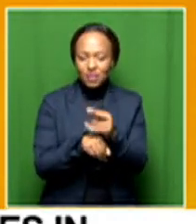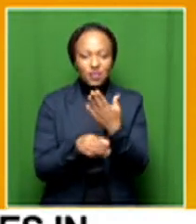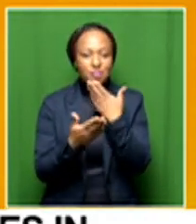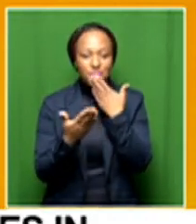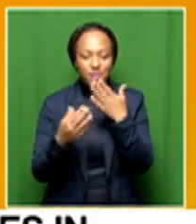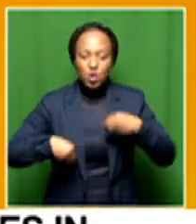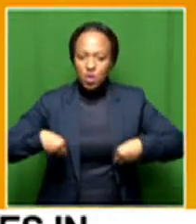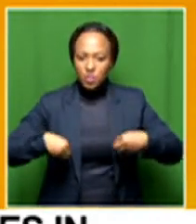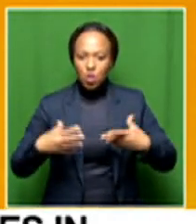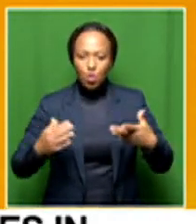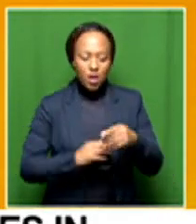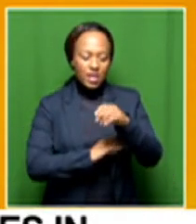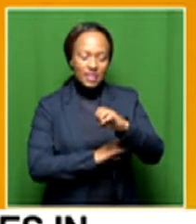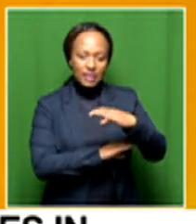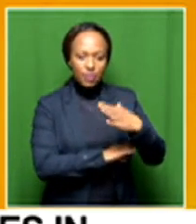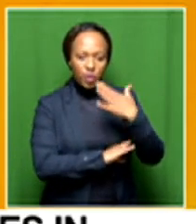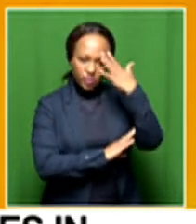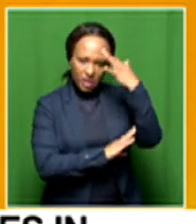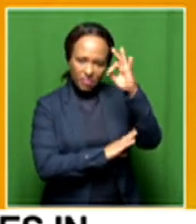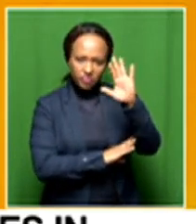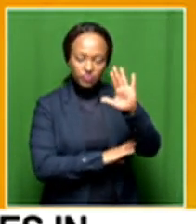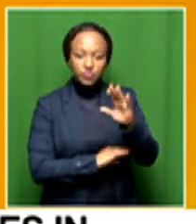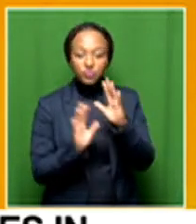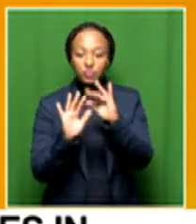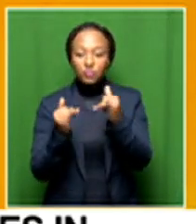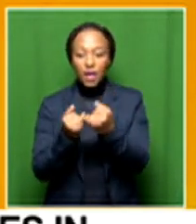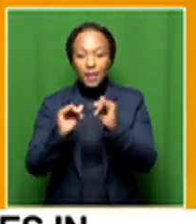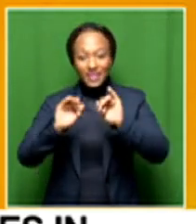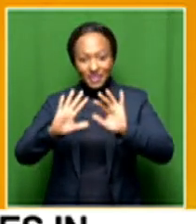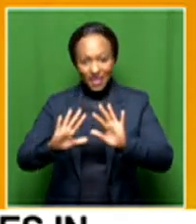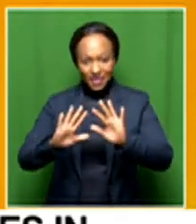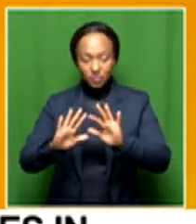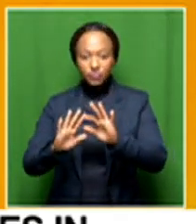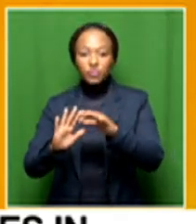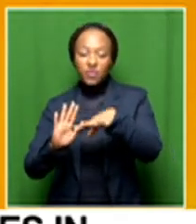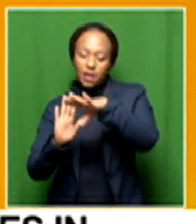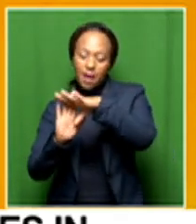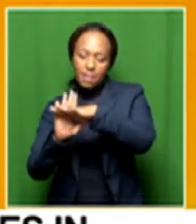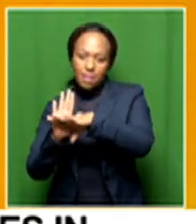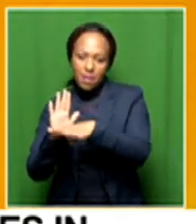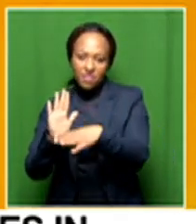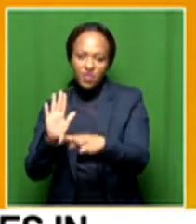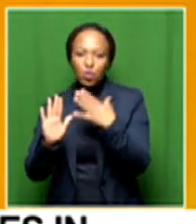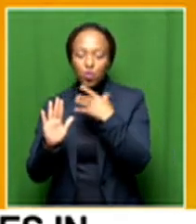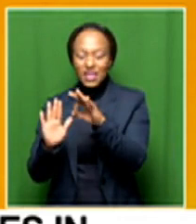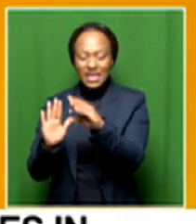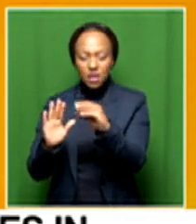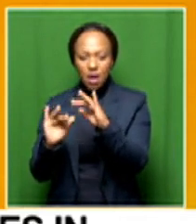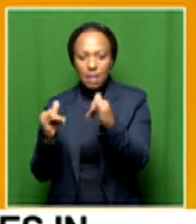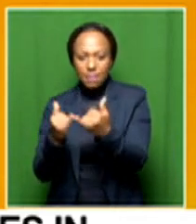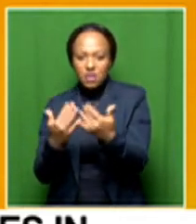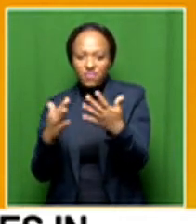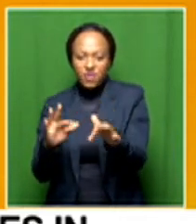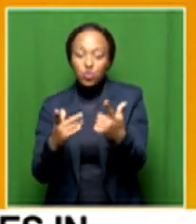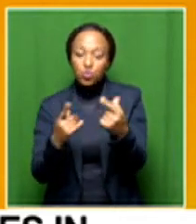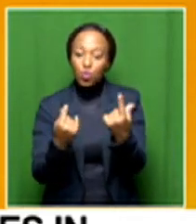corruption on the part of the Eastern Cape government. 10 companies on the published list of over 300 companies doing business